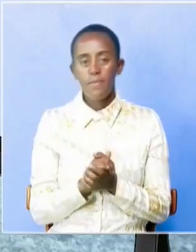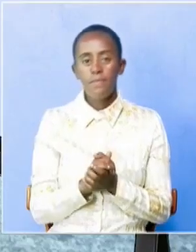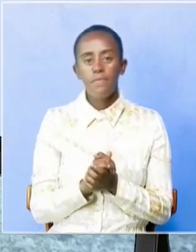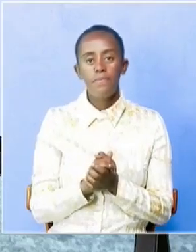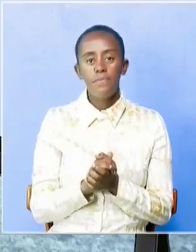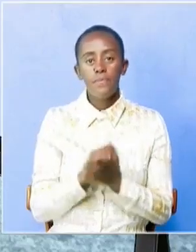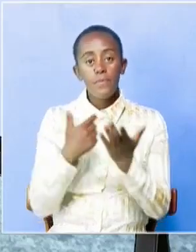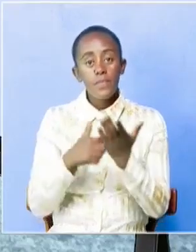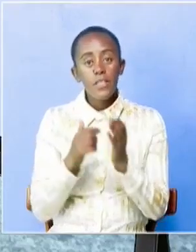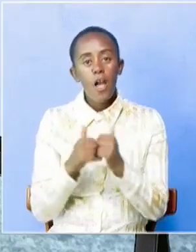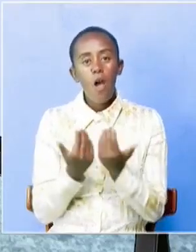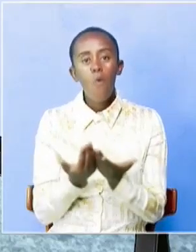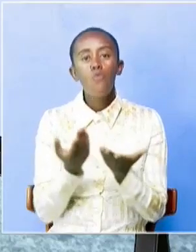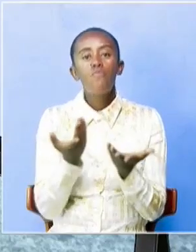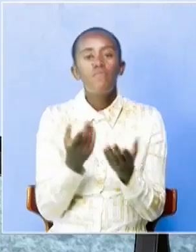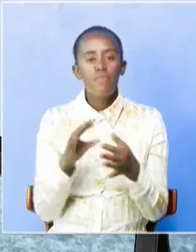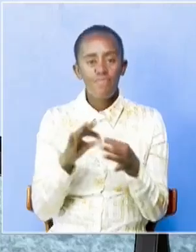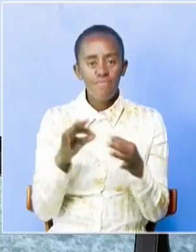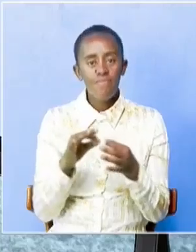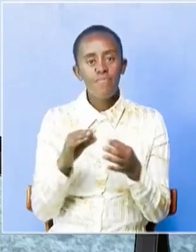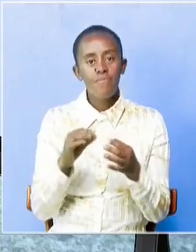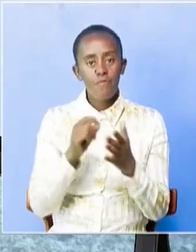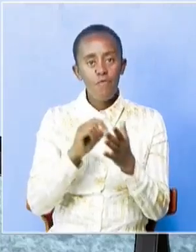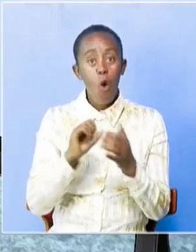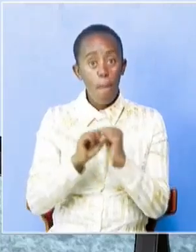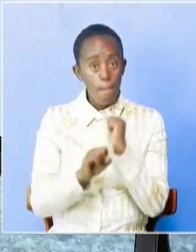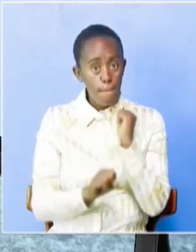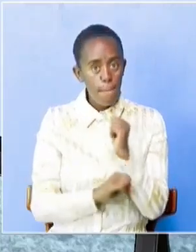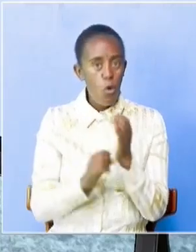S. This is how we form singular